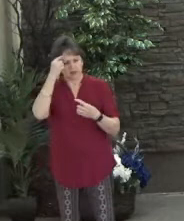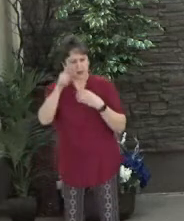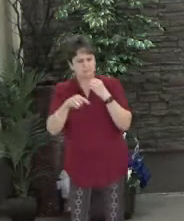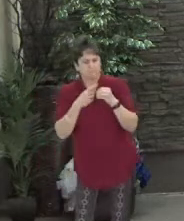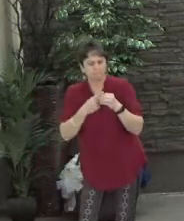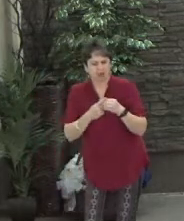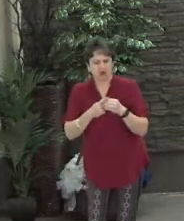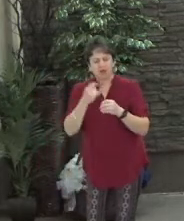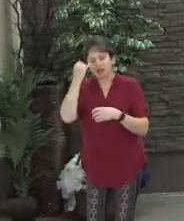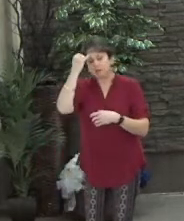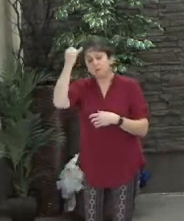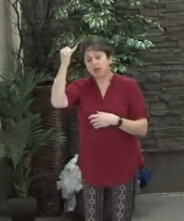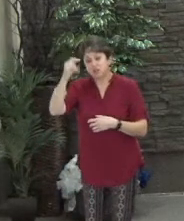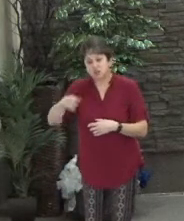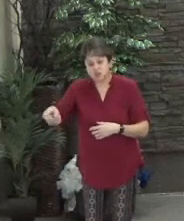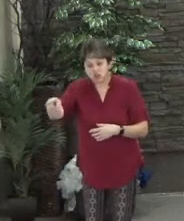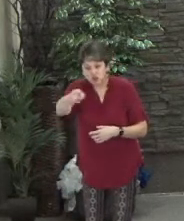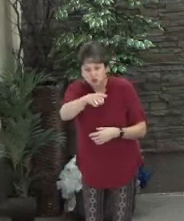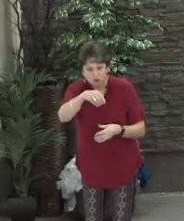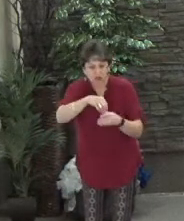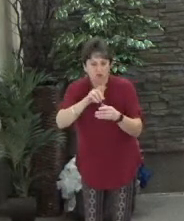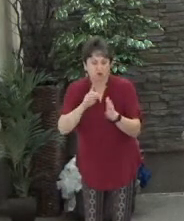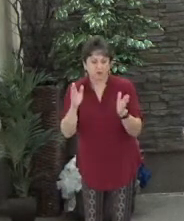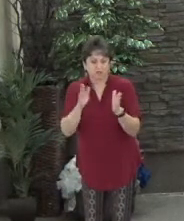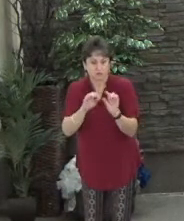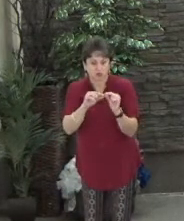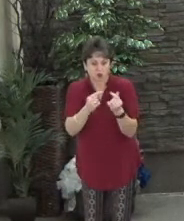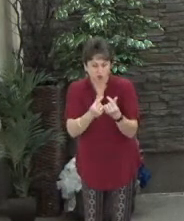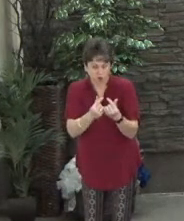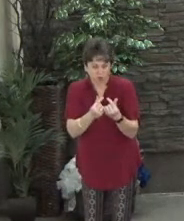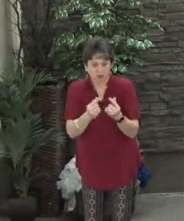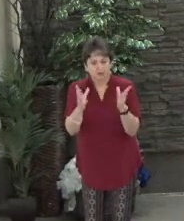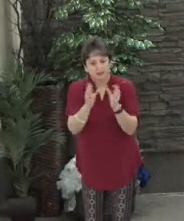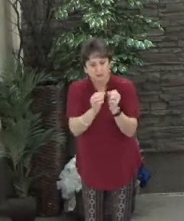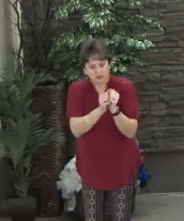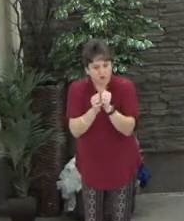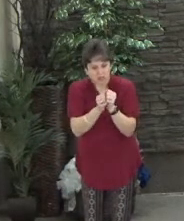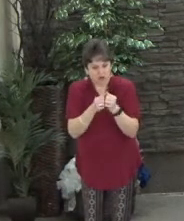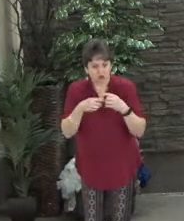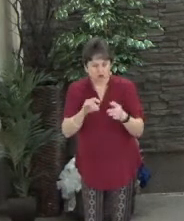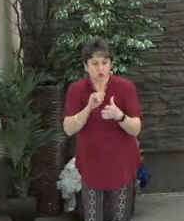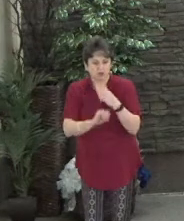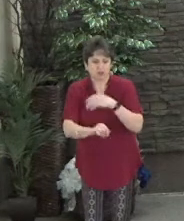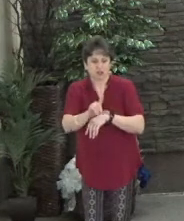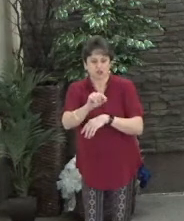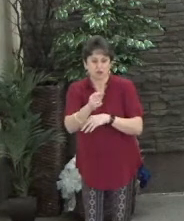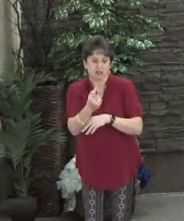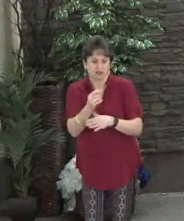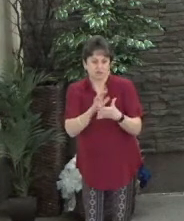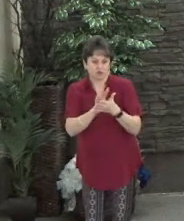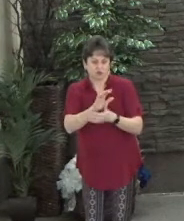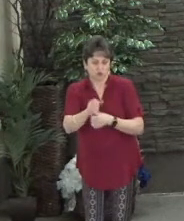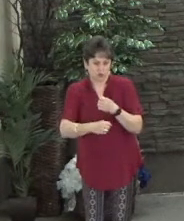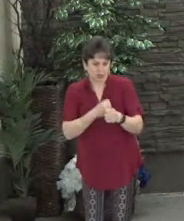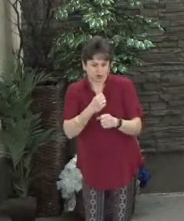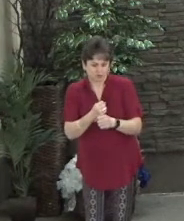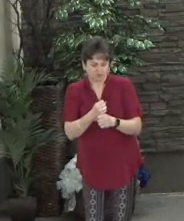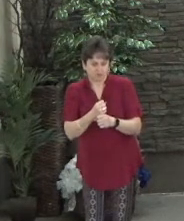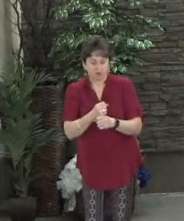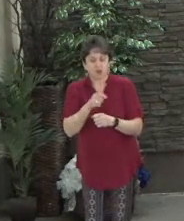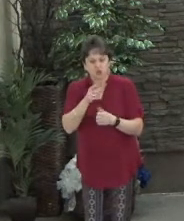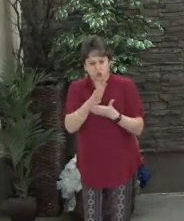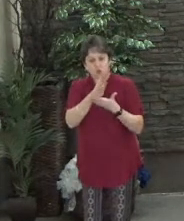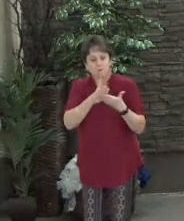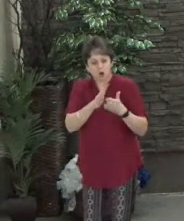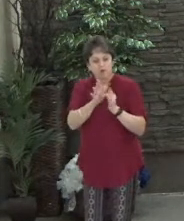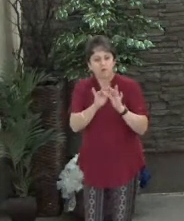about is imagine that you're in one of those small groups that's coming together during that 2011 school year. You're part of